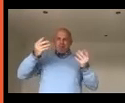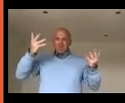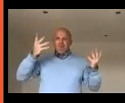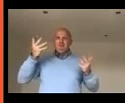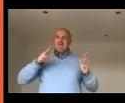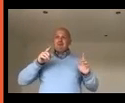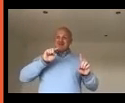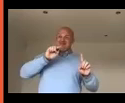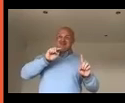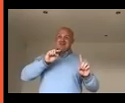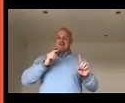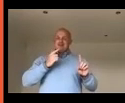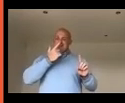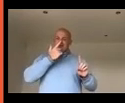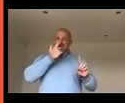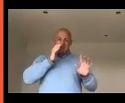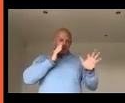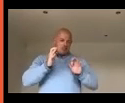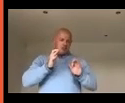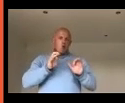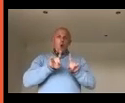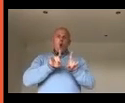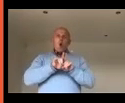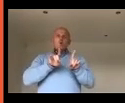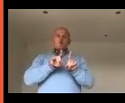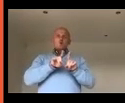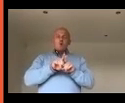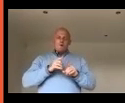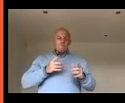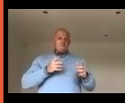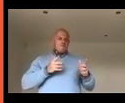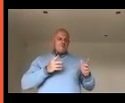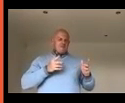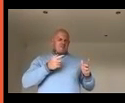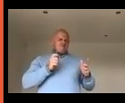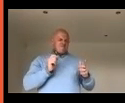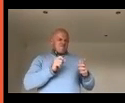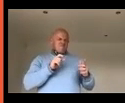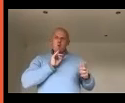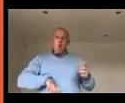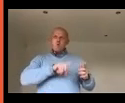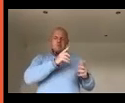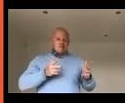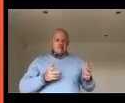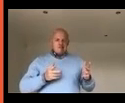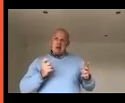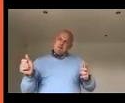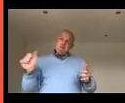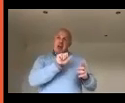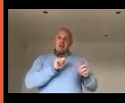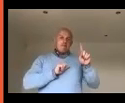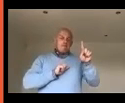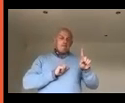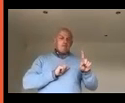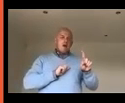cost. And also just check the questions. Where there's a red bar at the side of one of the question boxes, it means you must answer that